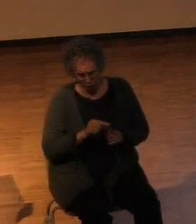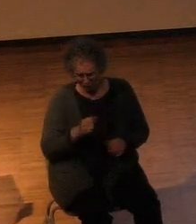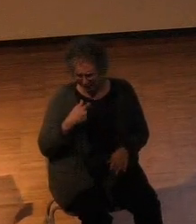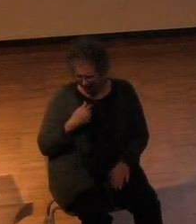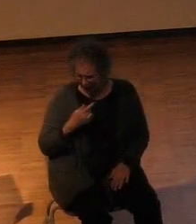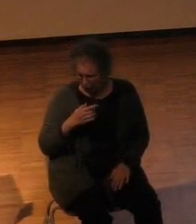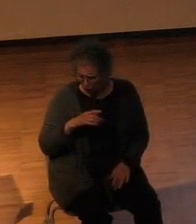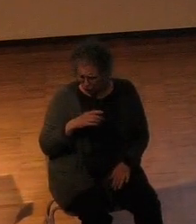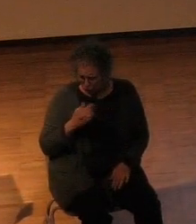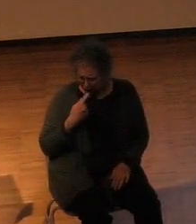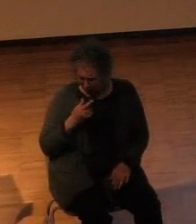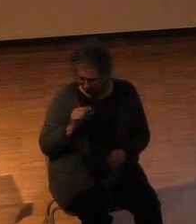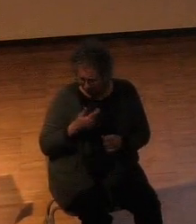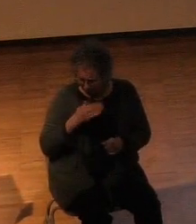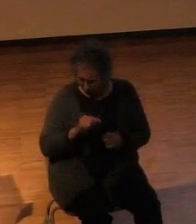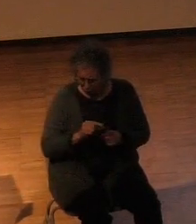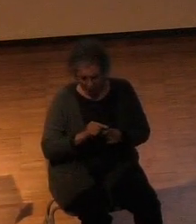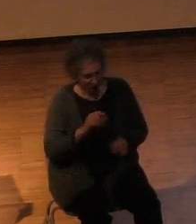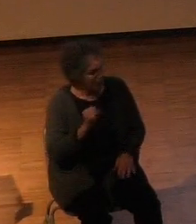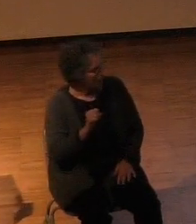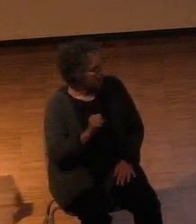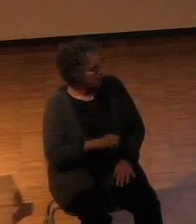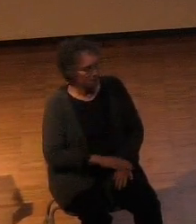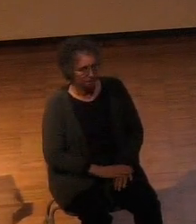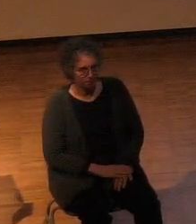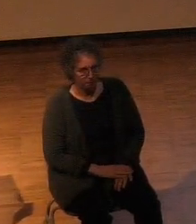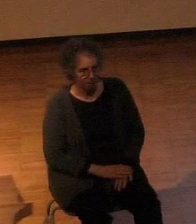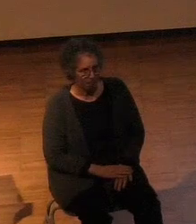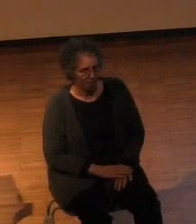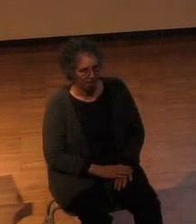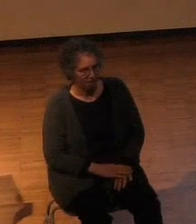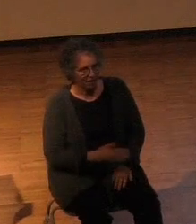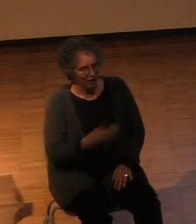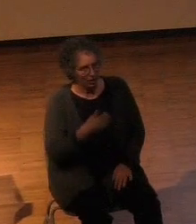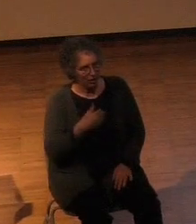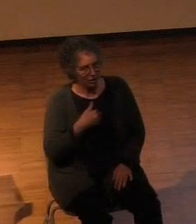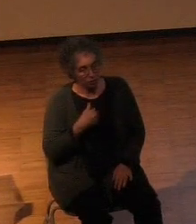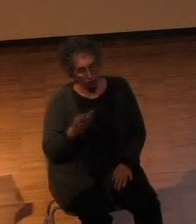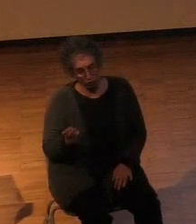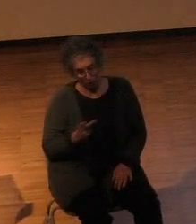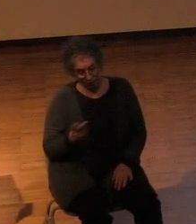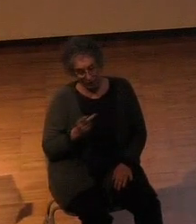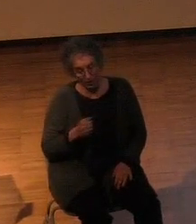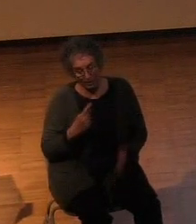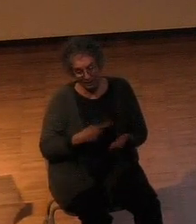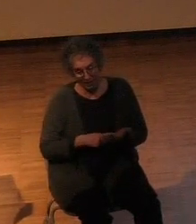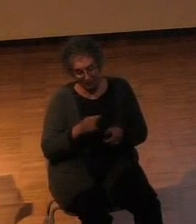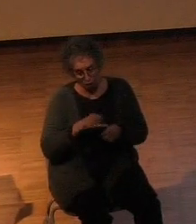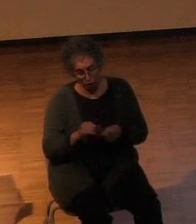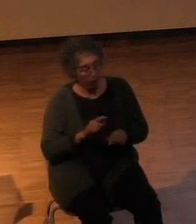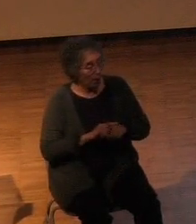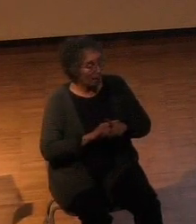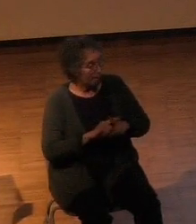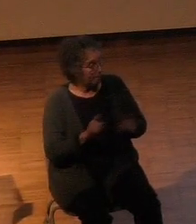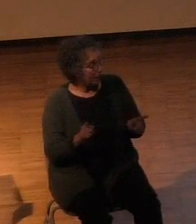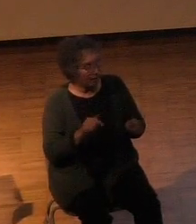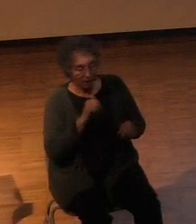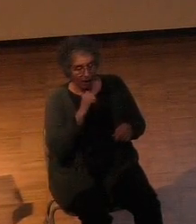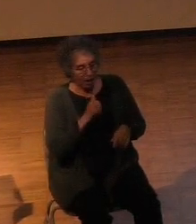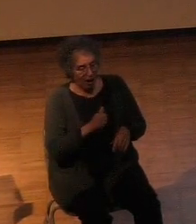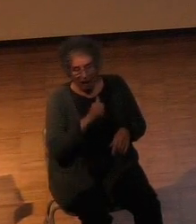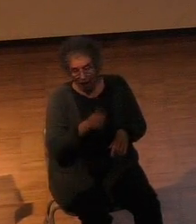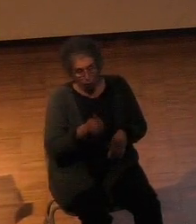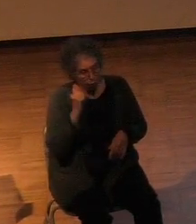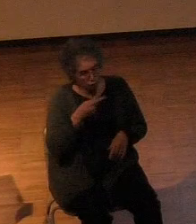like, no, but you're 13. So anyway, so we have these debates about curse. So I won't do that. But I what I can't